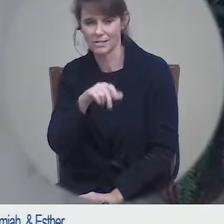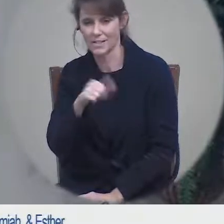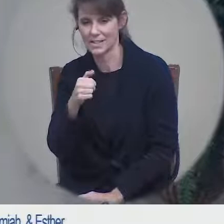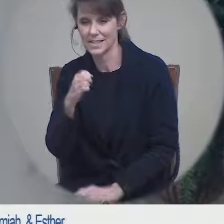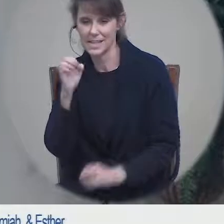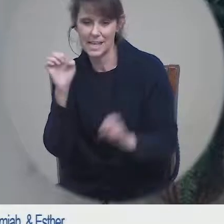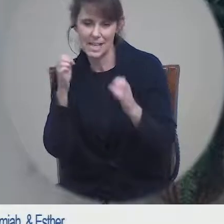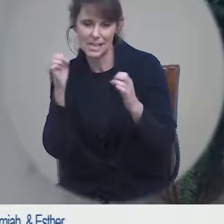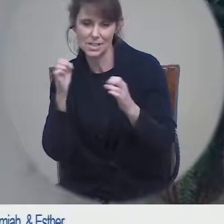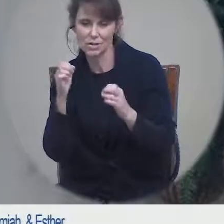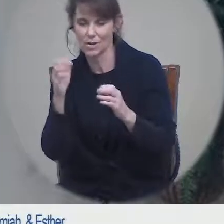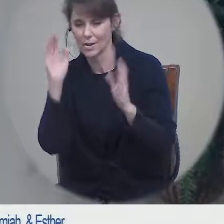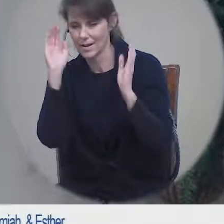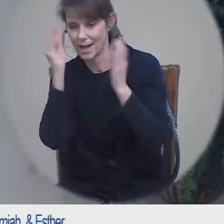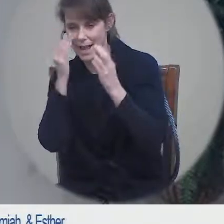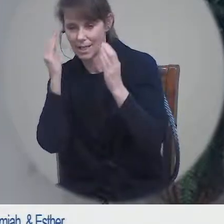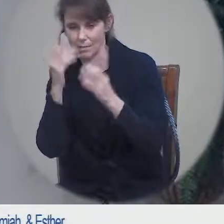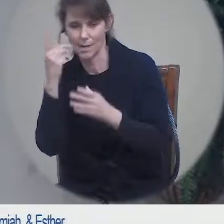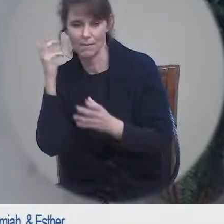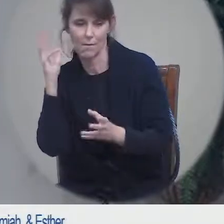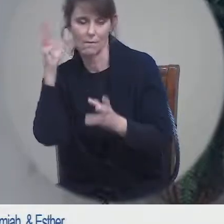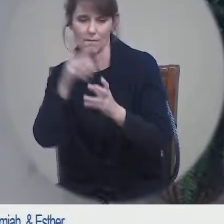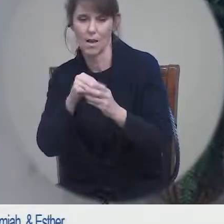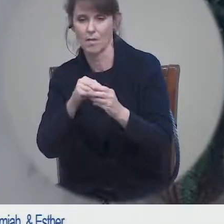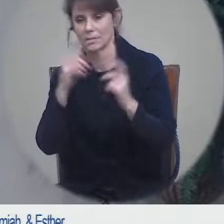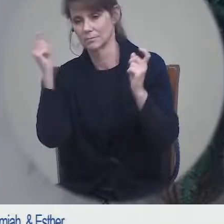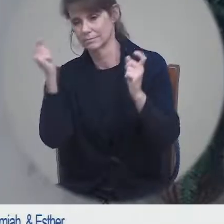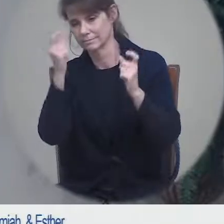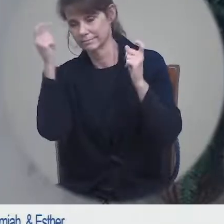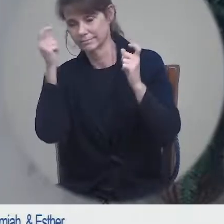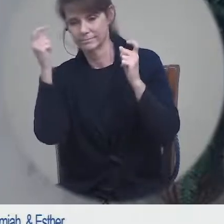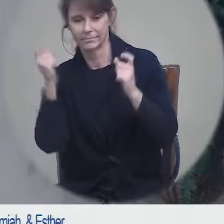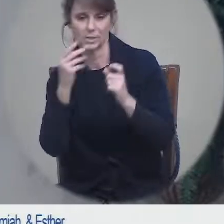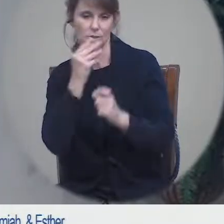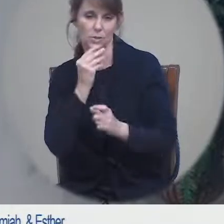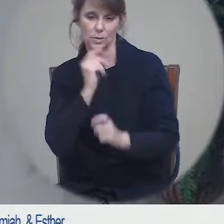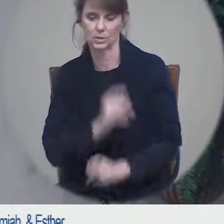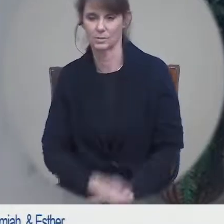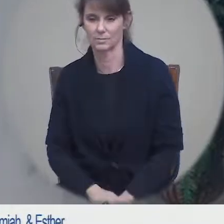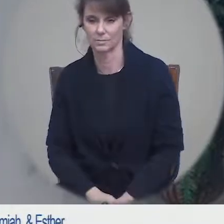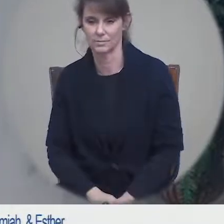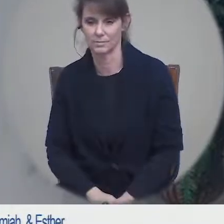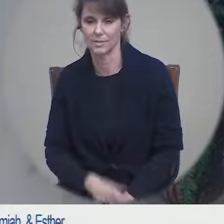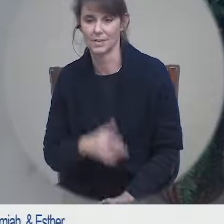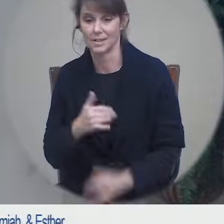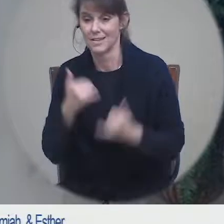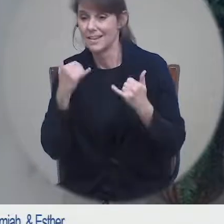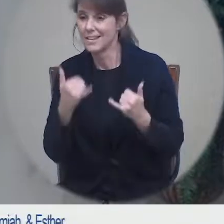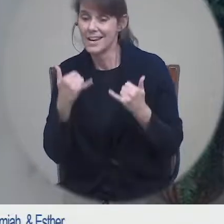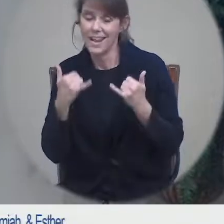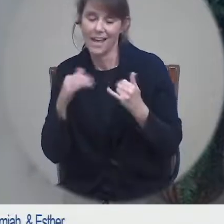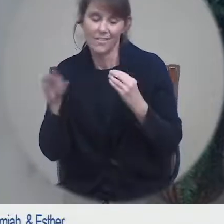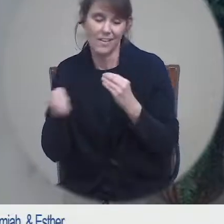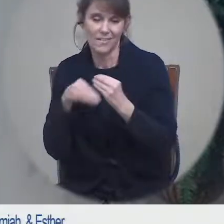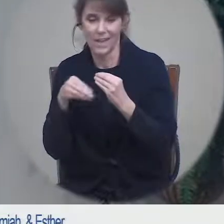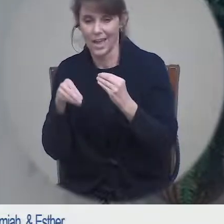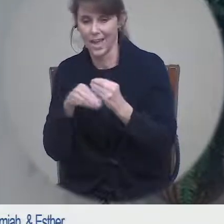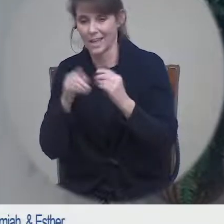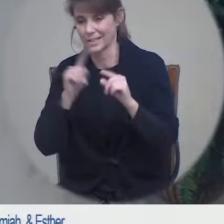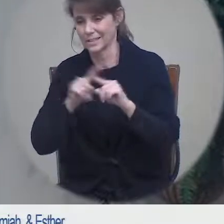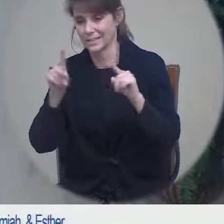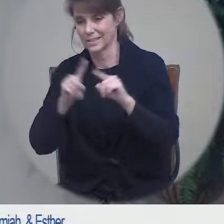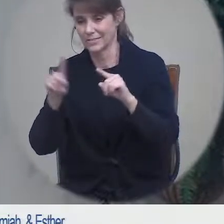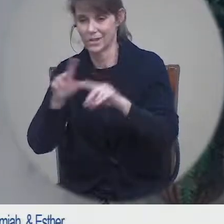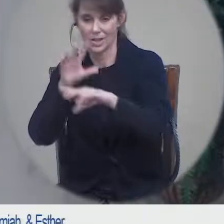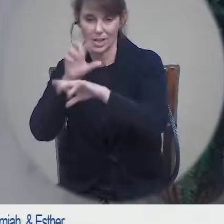day to let loose and just be Jewish. So they've added all these customs and traditions to what was originally